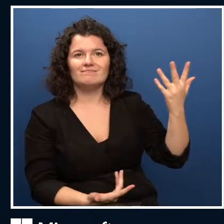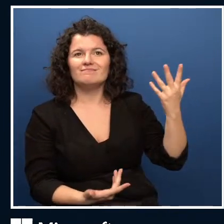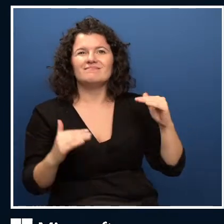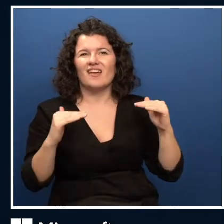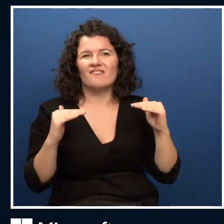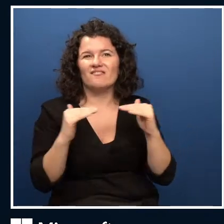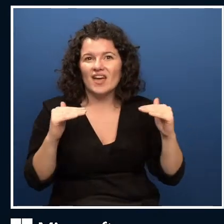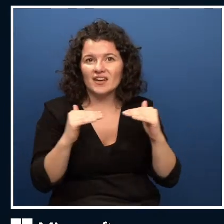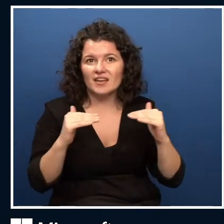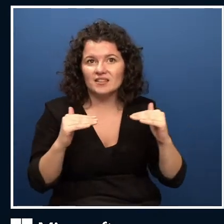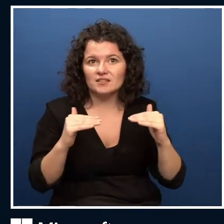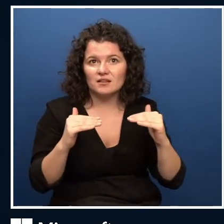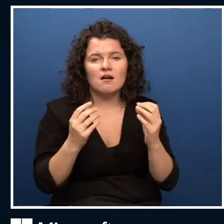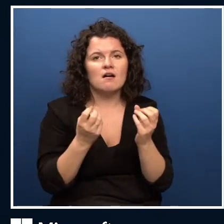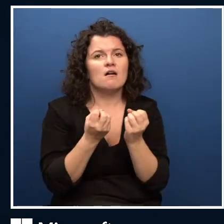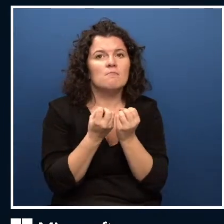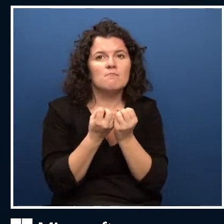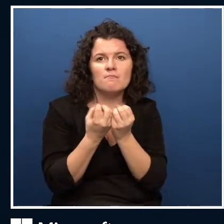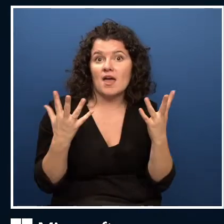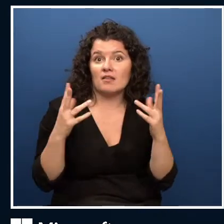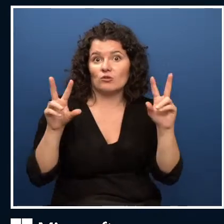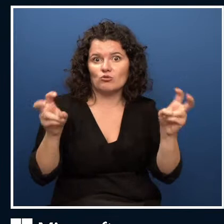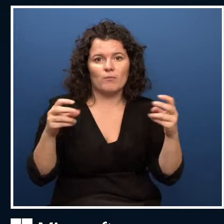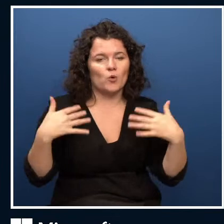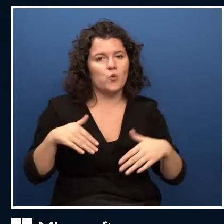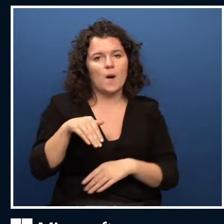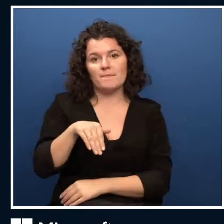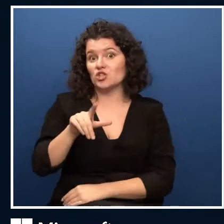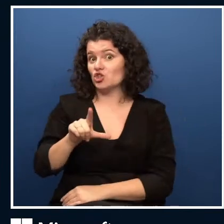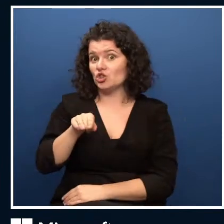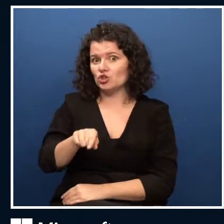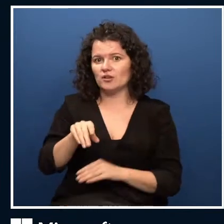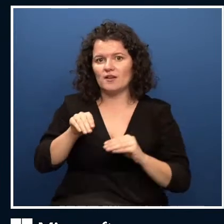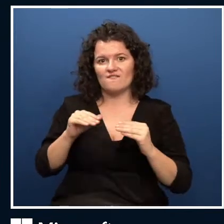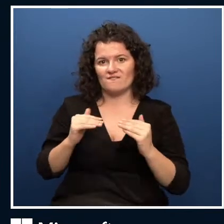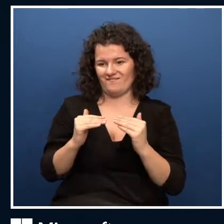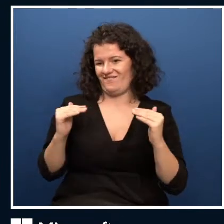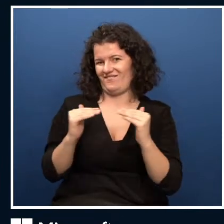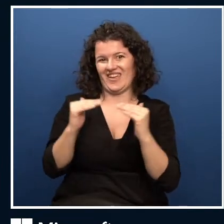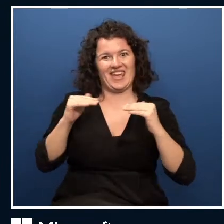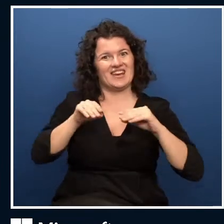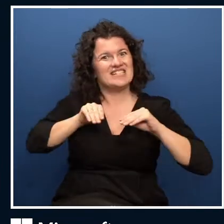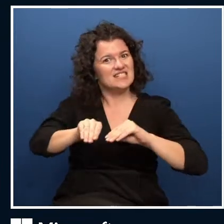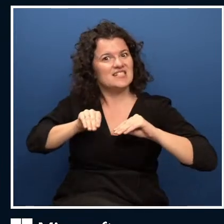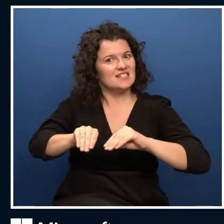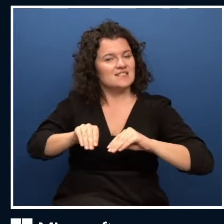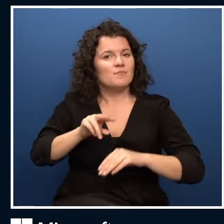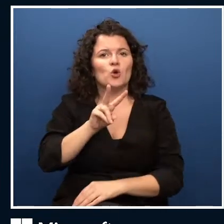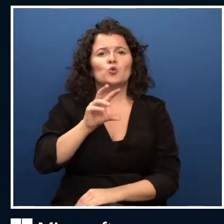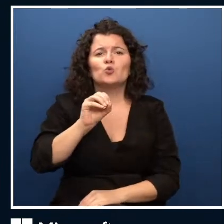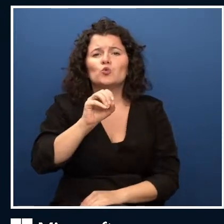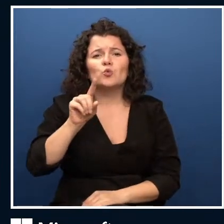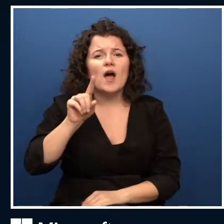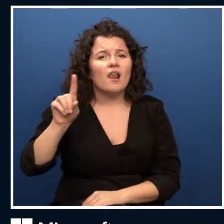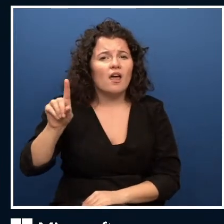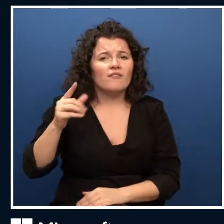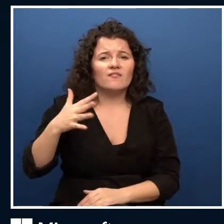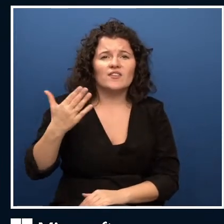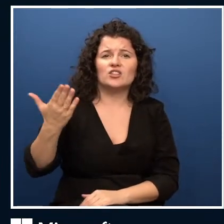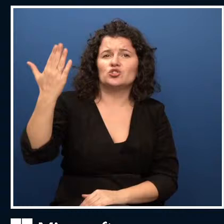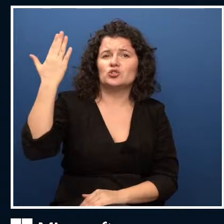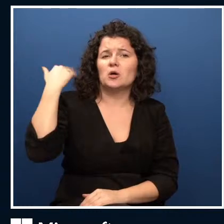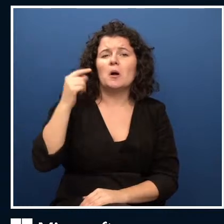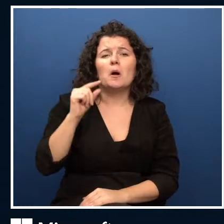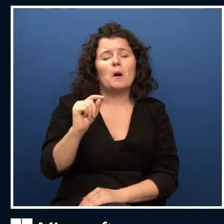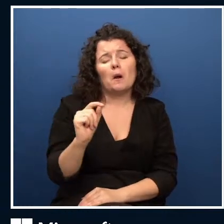lot of work being done in this field. So in 2011, there were just 11 or so papers